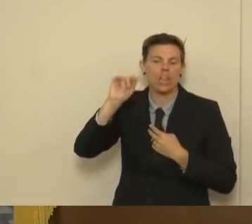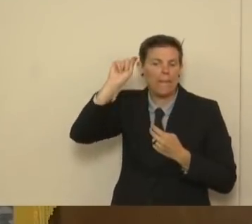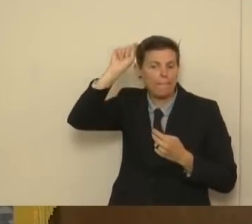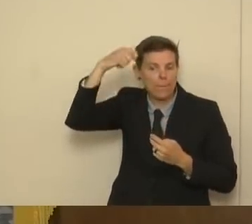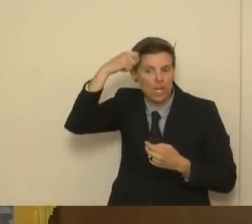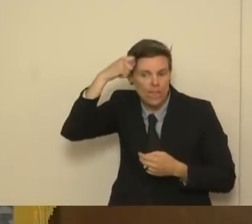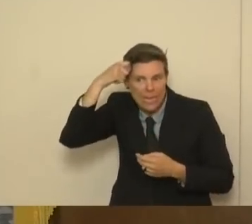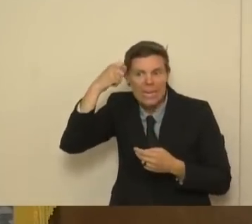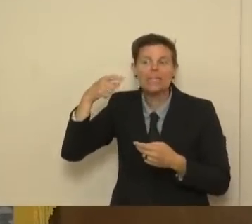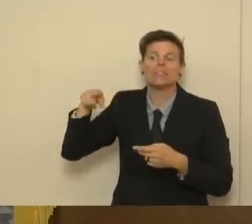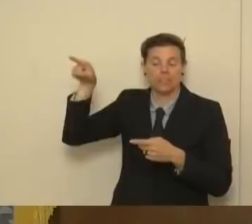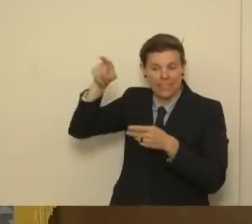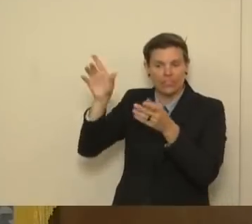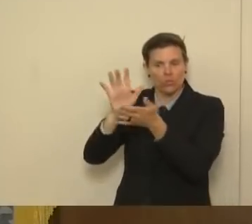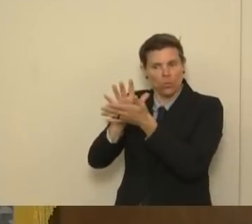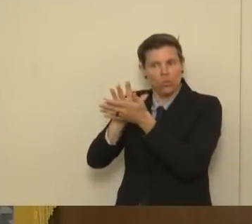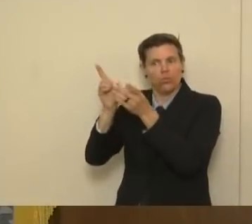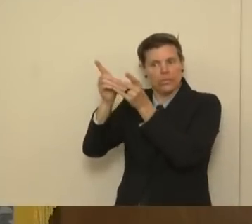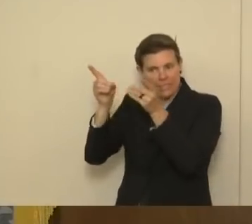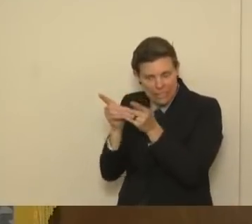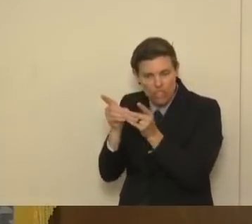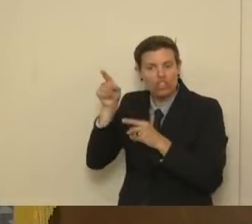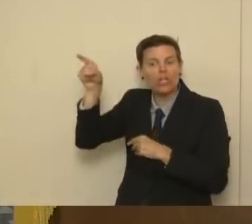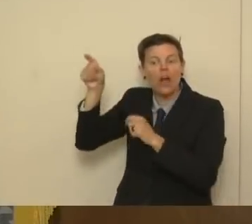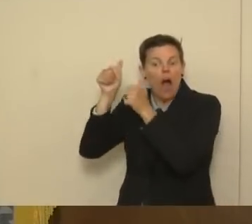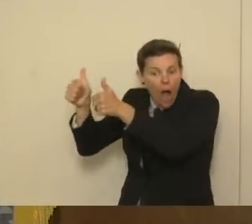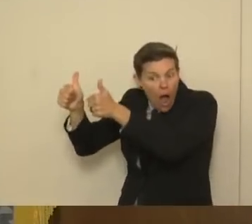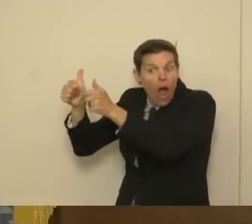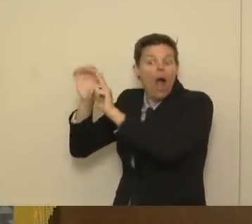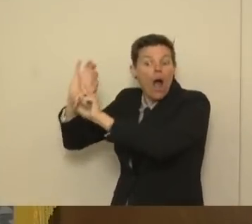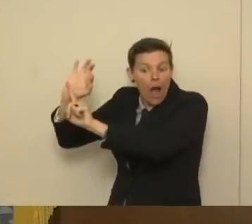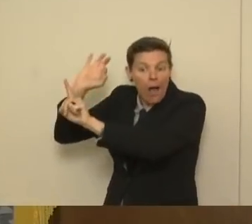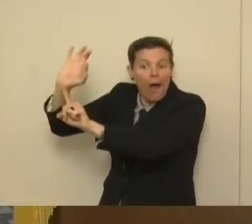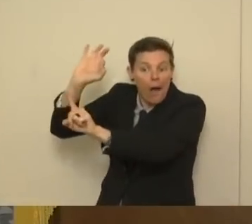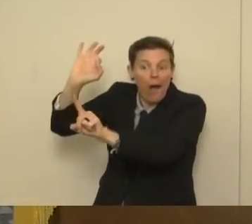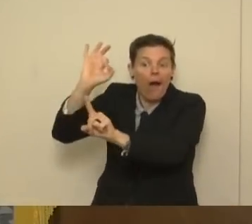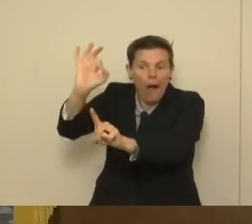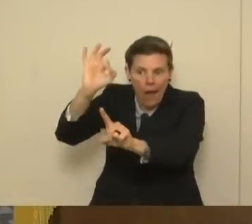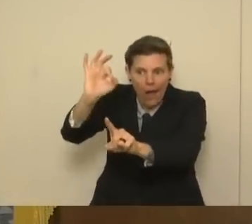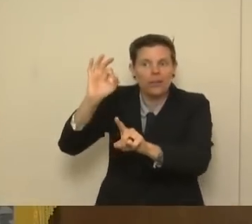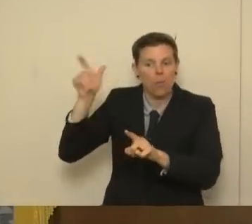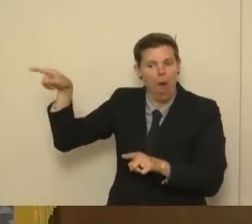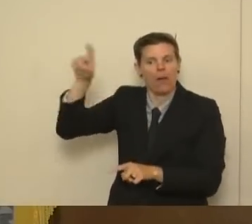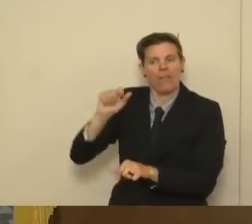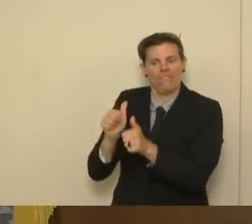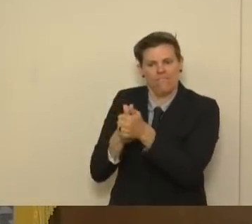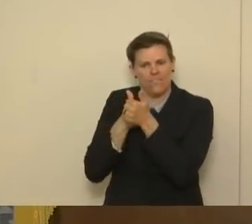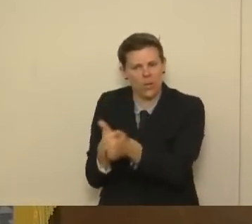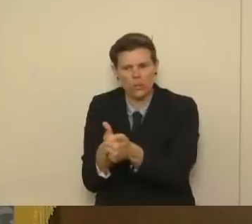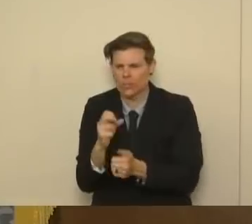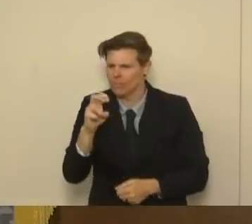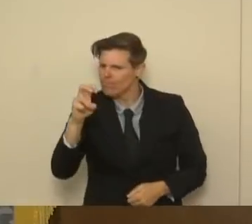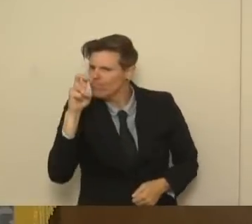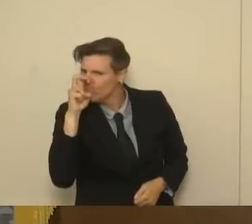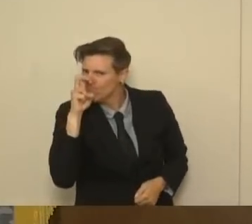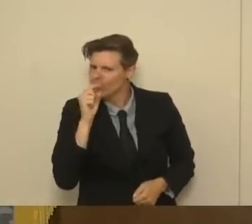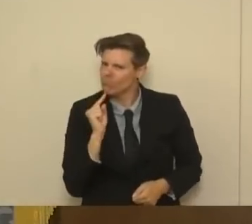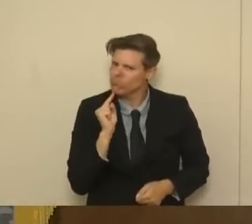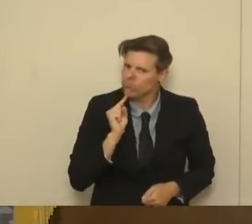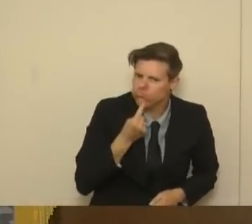more cohesive, right, attention towards mask wearing and other public health aspects.